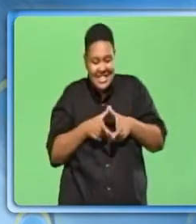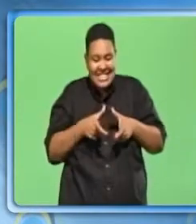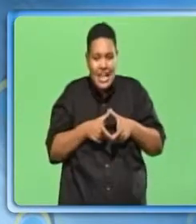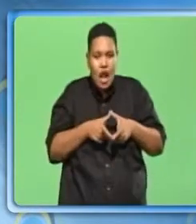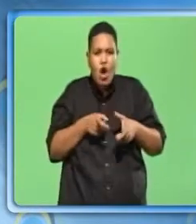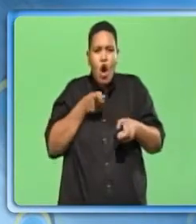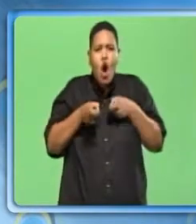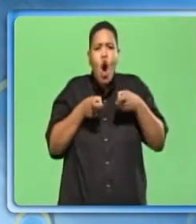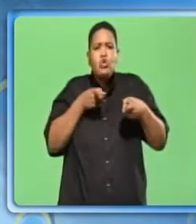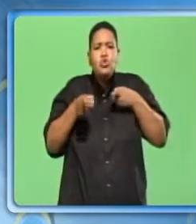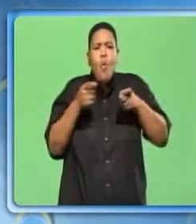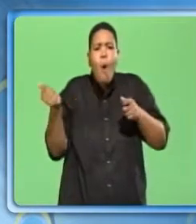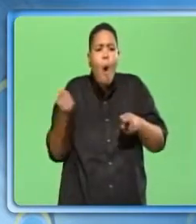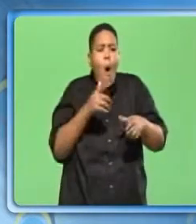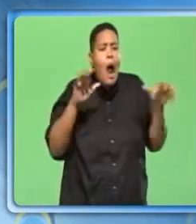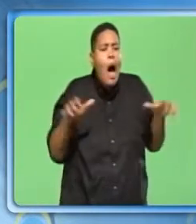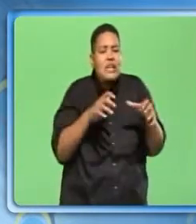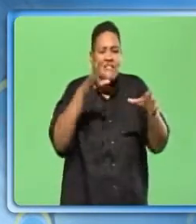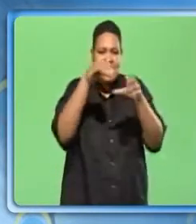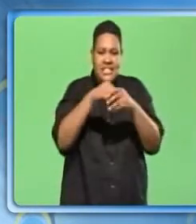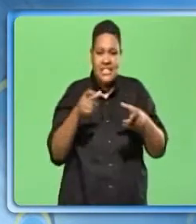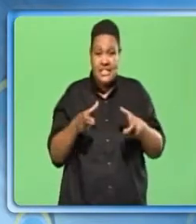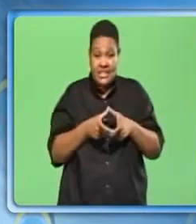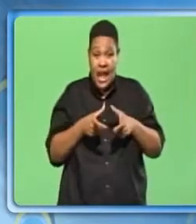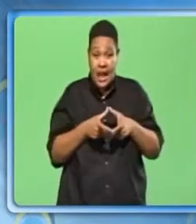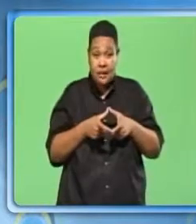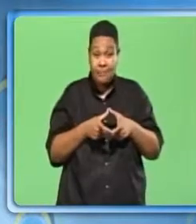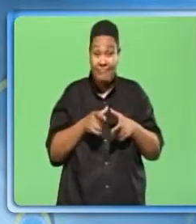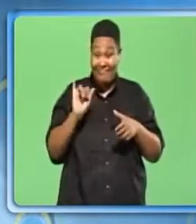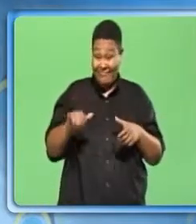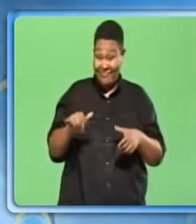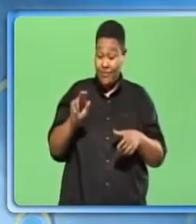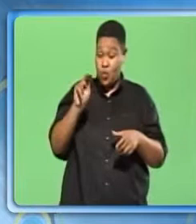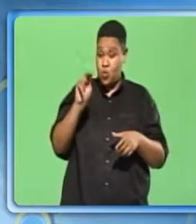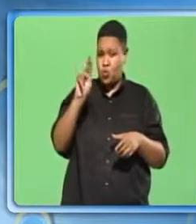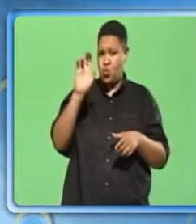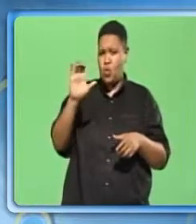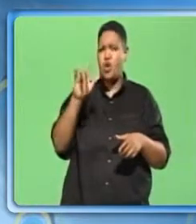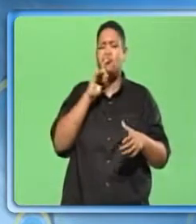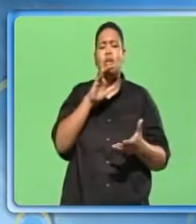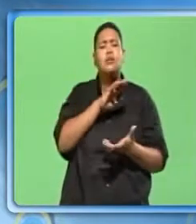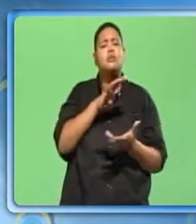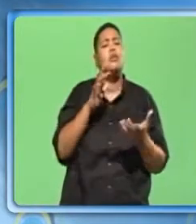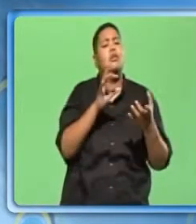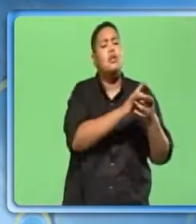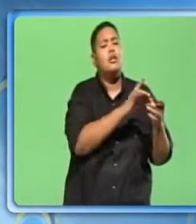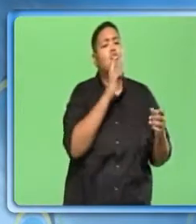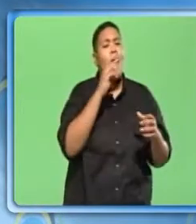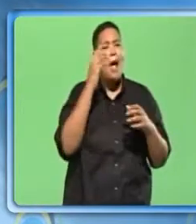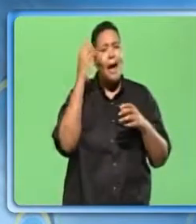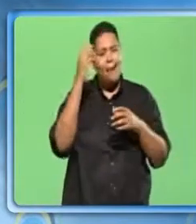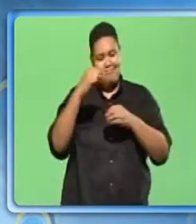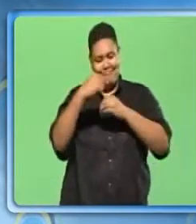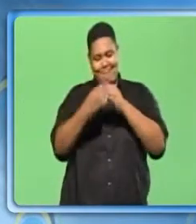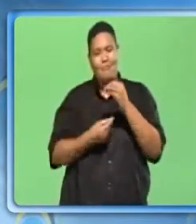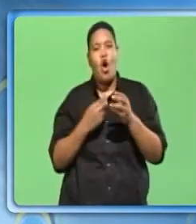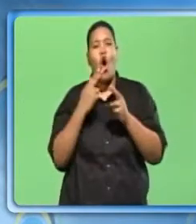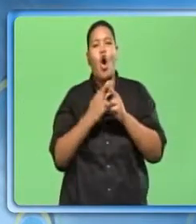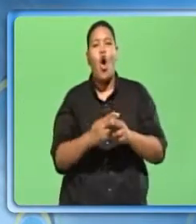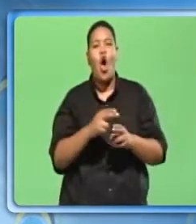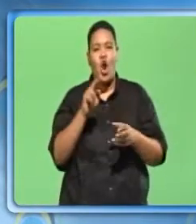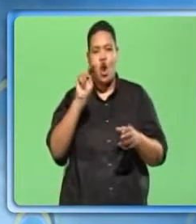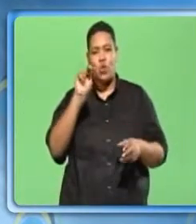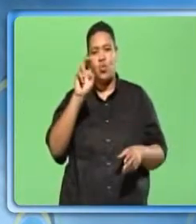all the activities of the cell. The nucleus is surrounded by a membrane called a nuclear envelope. Inside